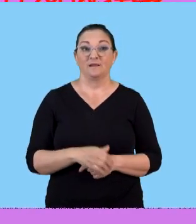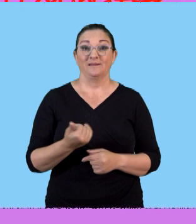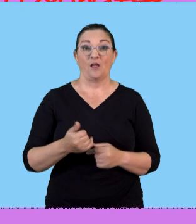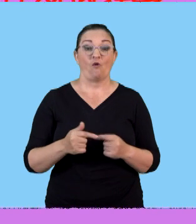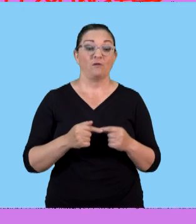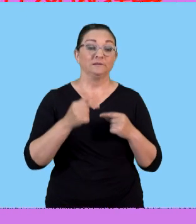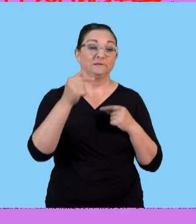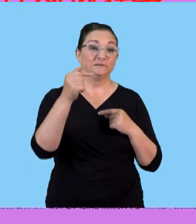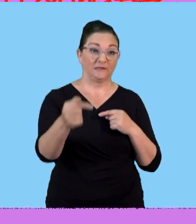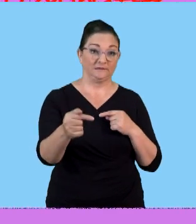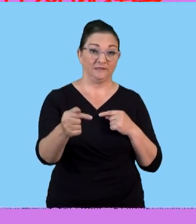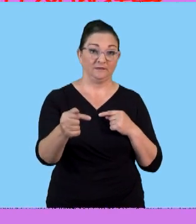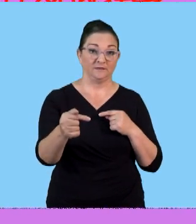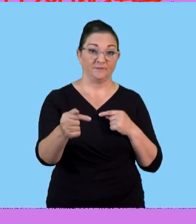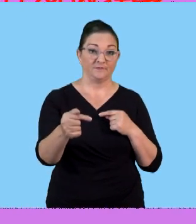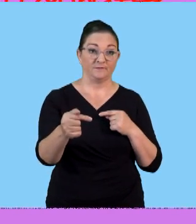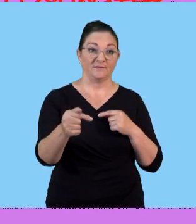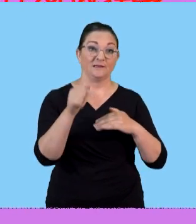speed? We take our distance